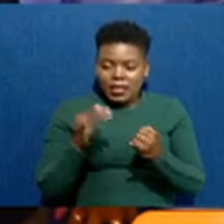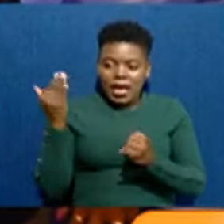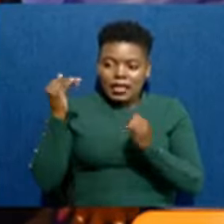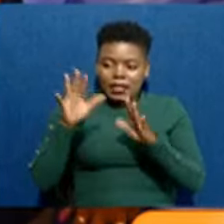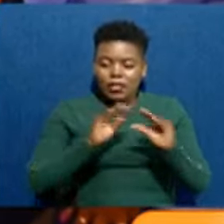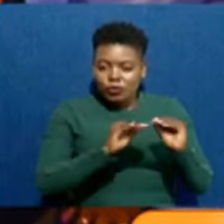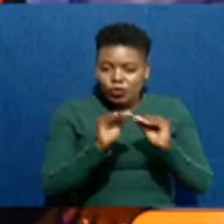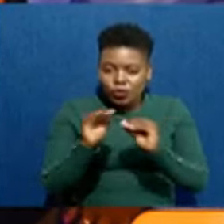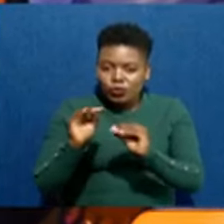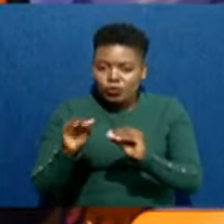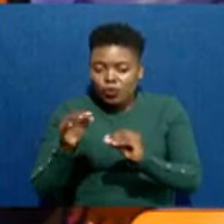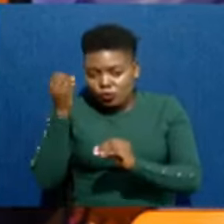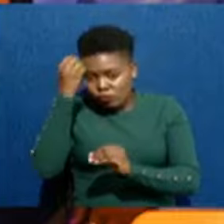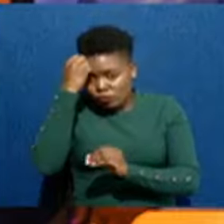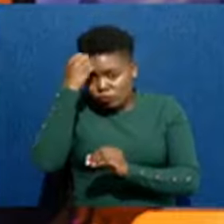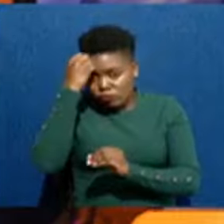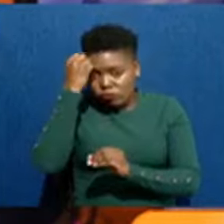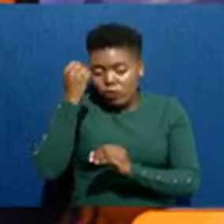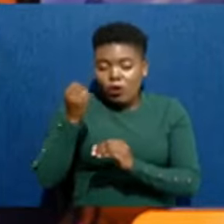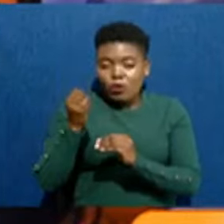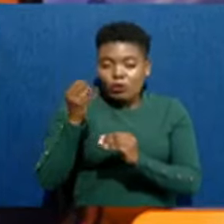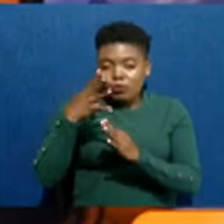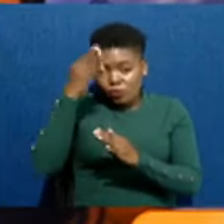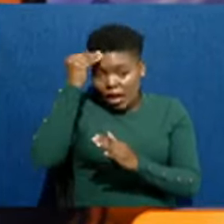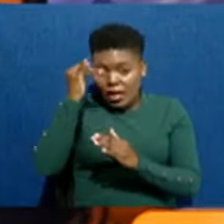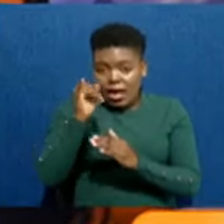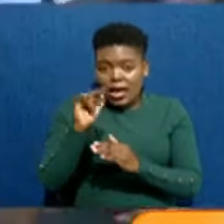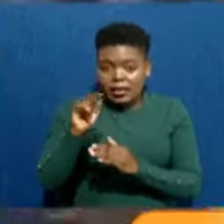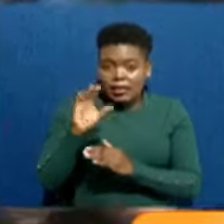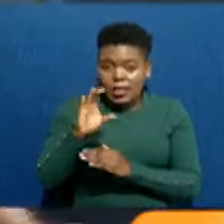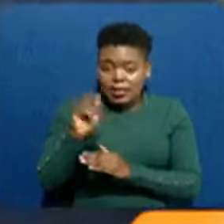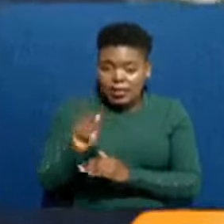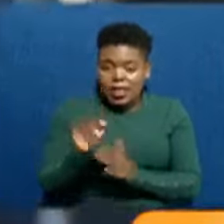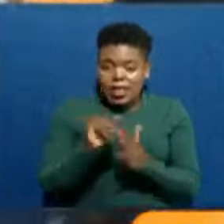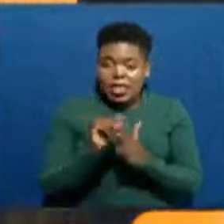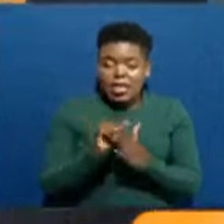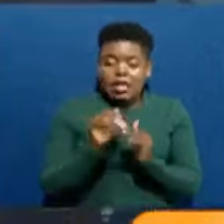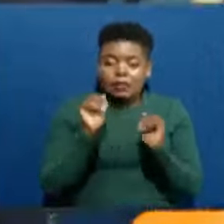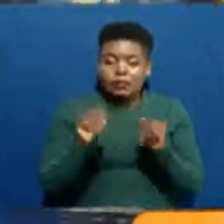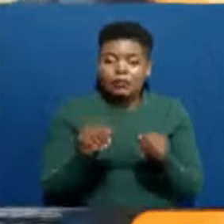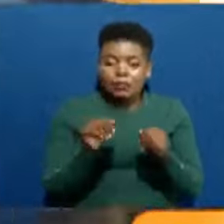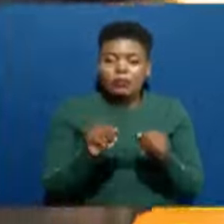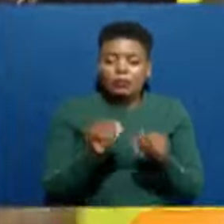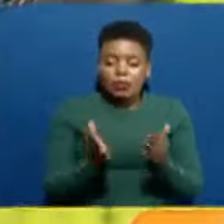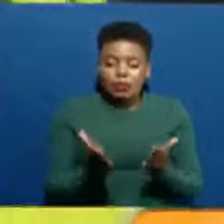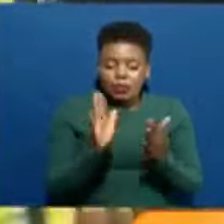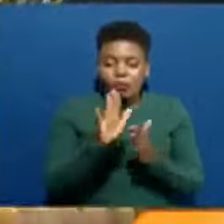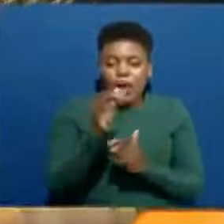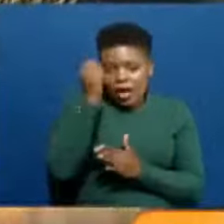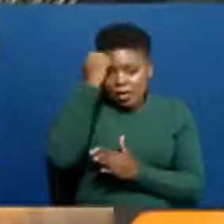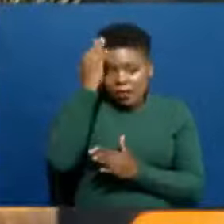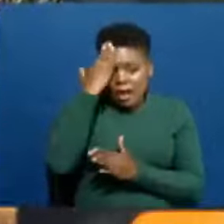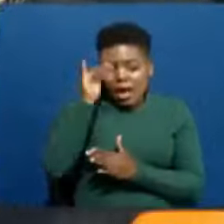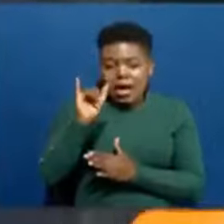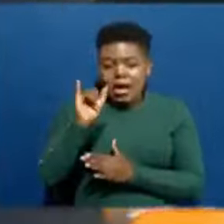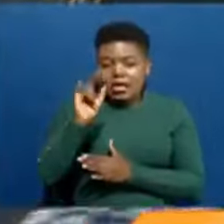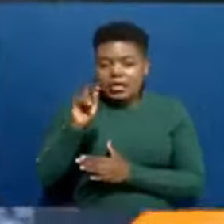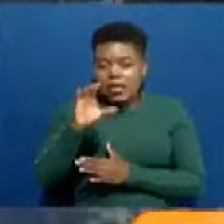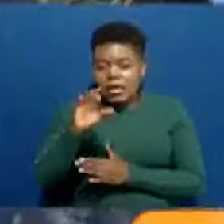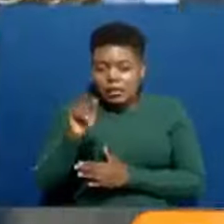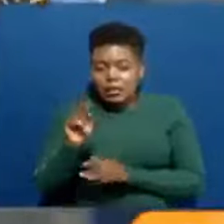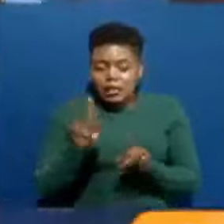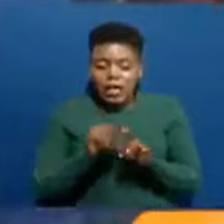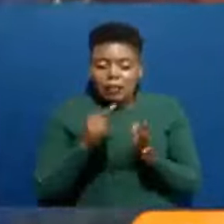with advancements in the tech industry. This year's edition will delve into the latest technologies such as AI, as well as